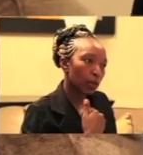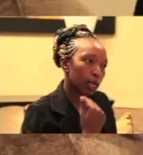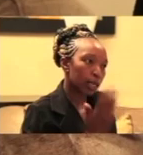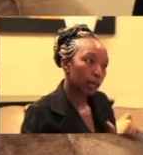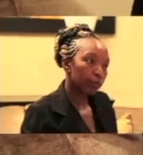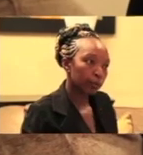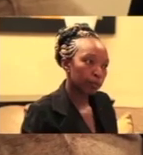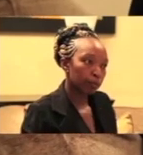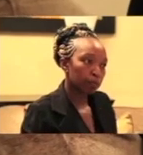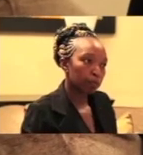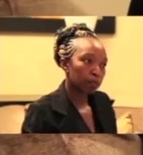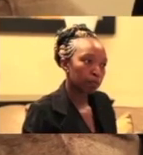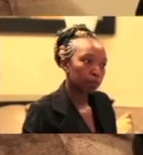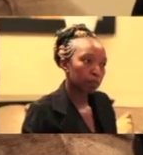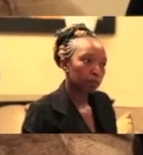Them, they were deaf,